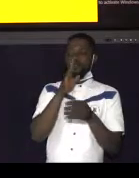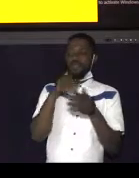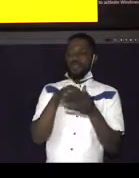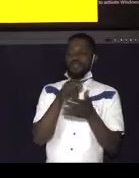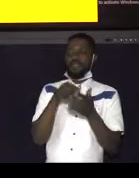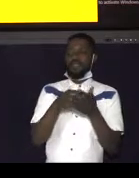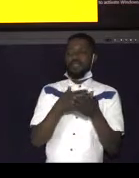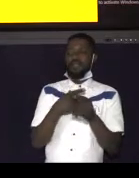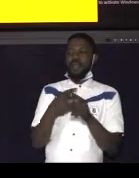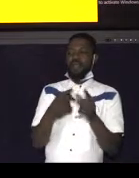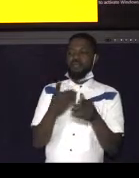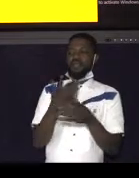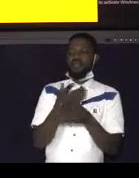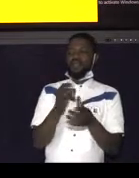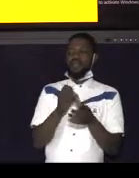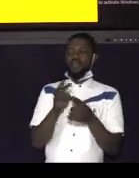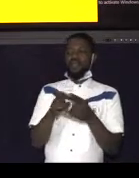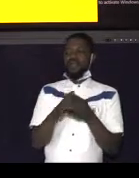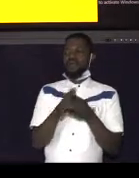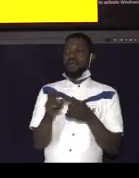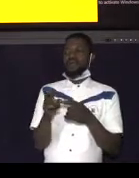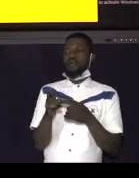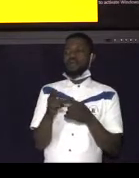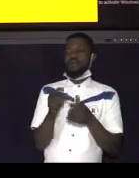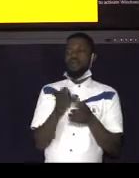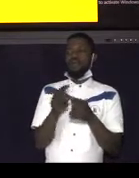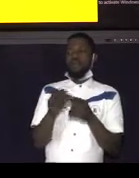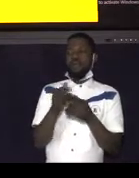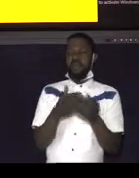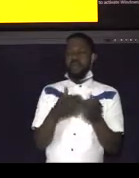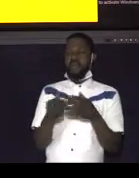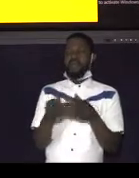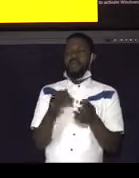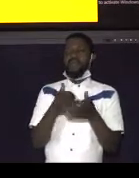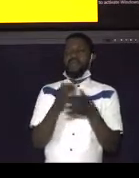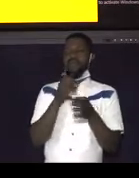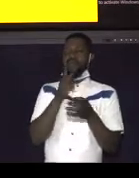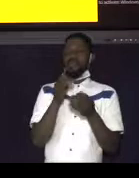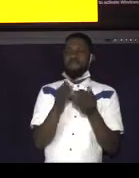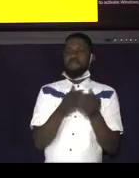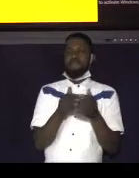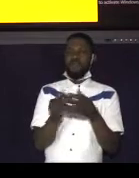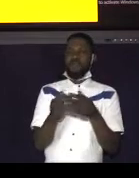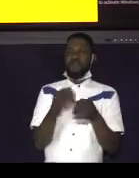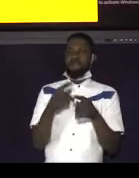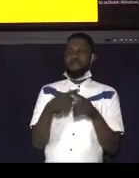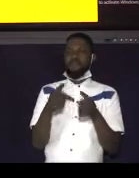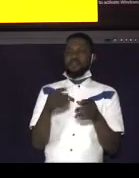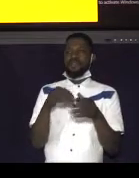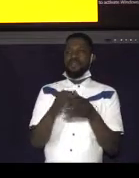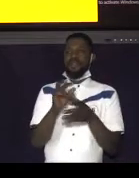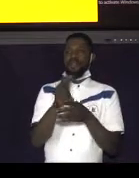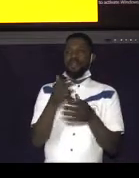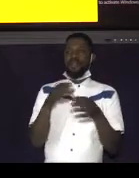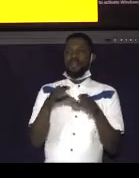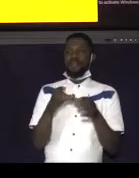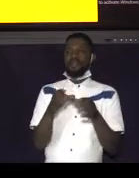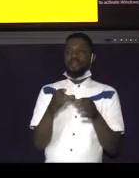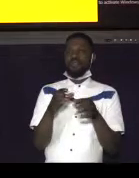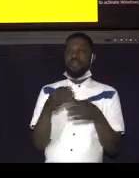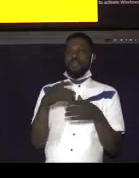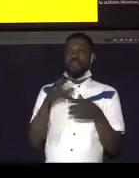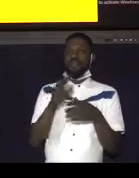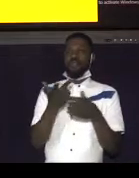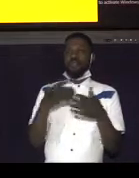my left hand side or right hand side, or otherwise, does not matter. But in third class level or third